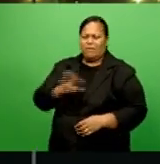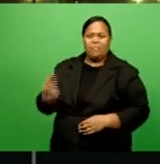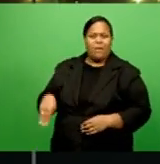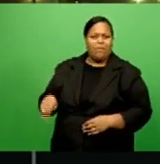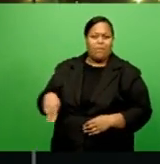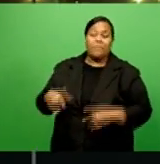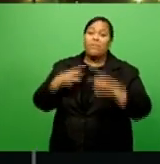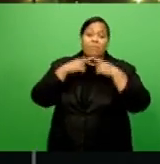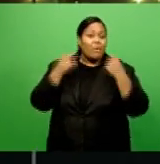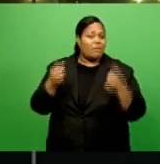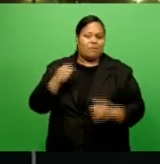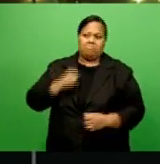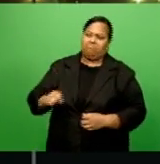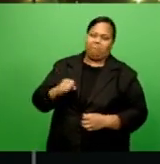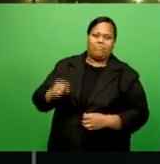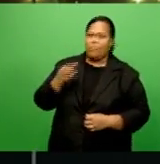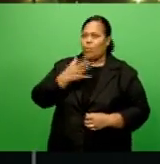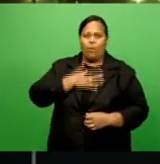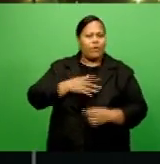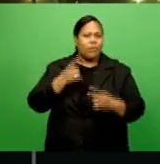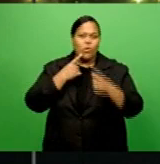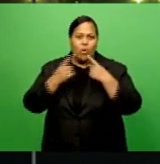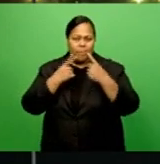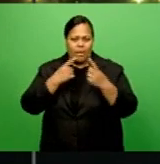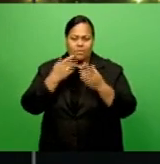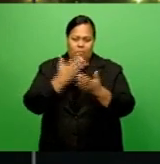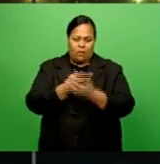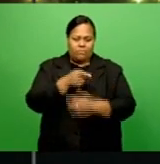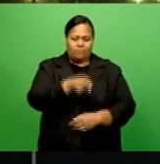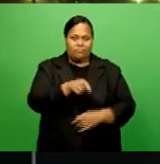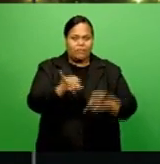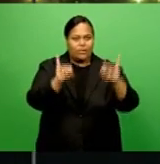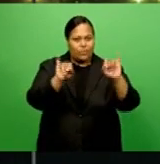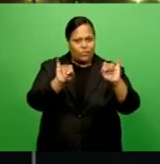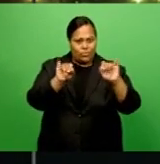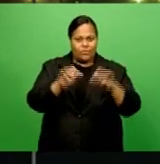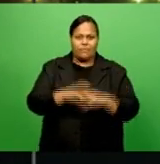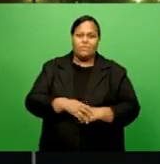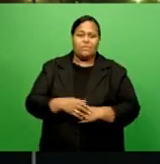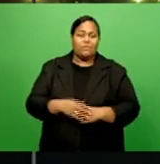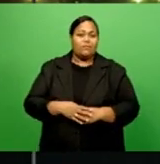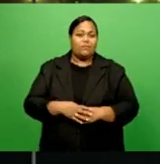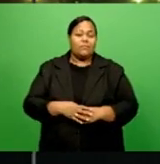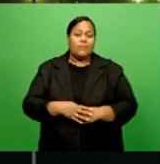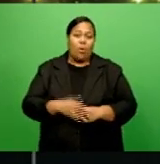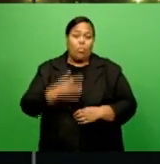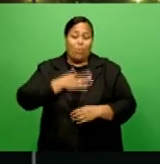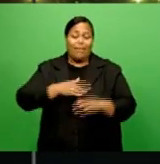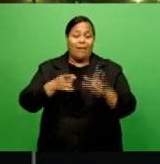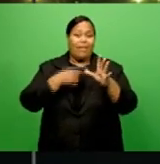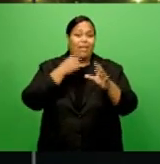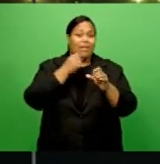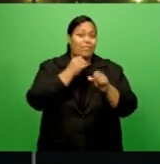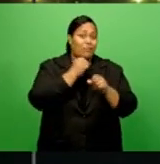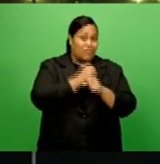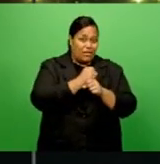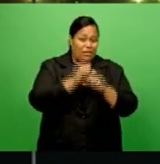to make any comments on the allegations against him. Attempts to get comments from Assemblies of God were